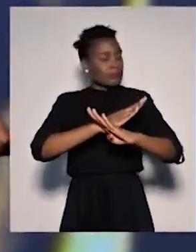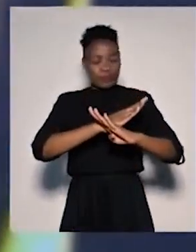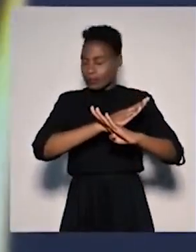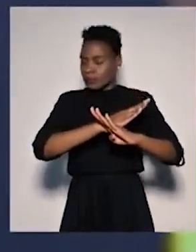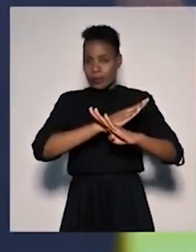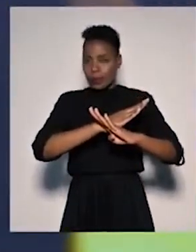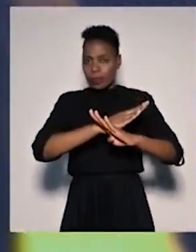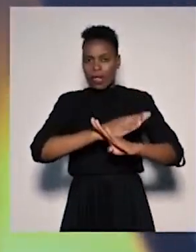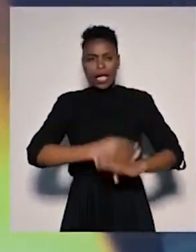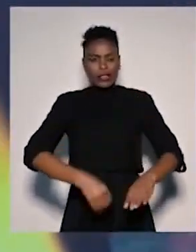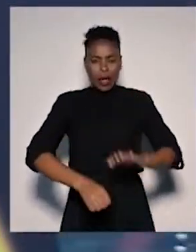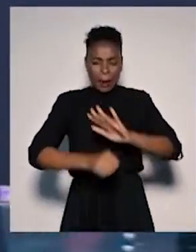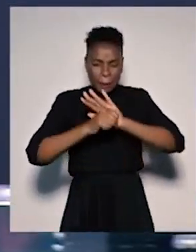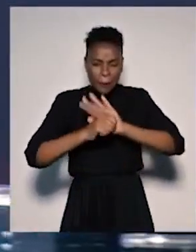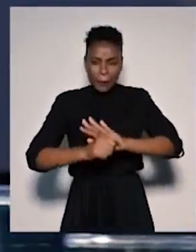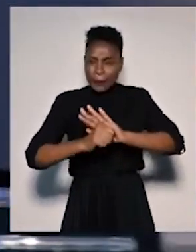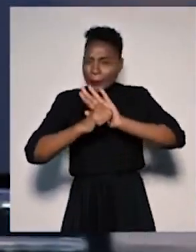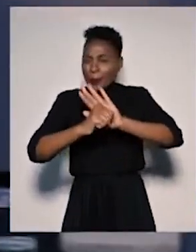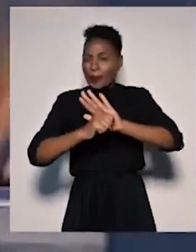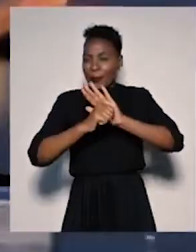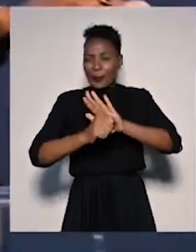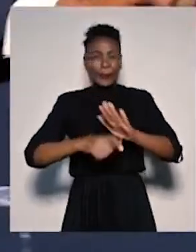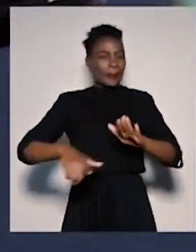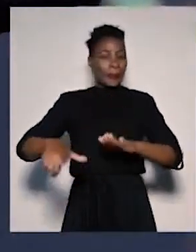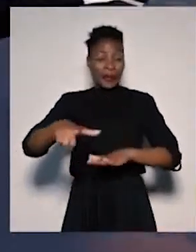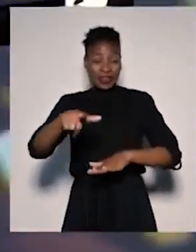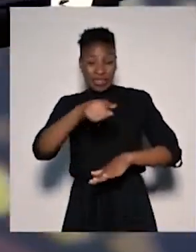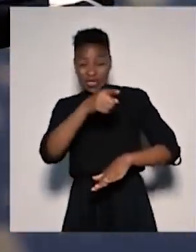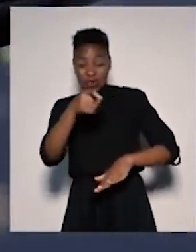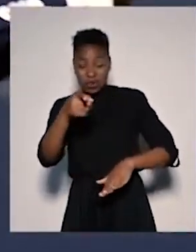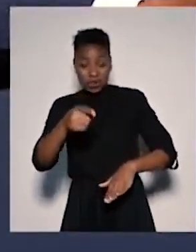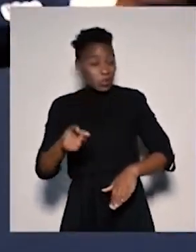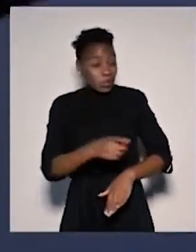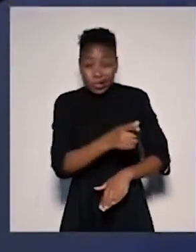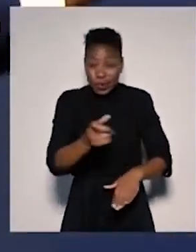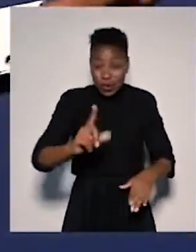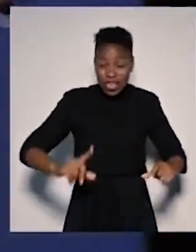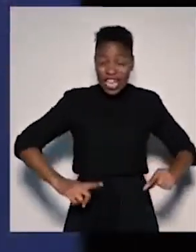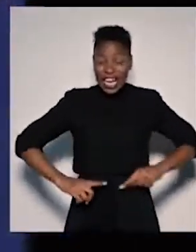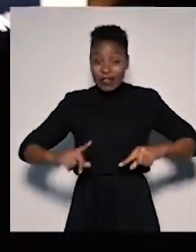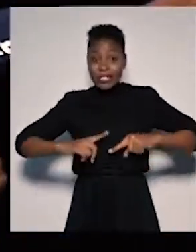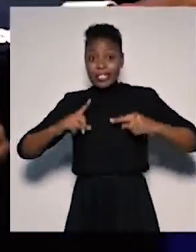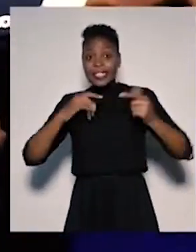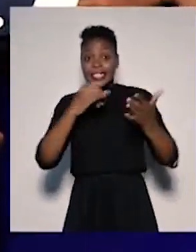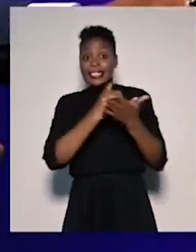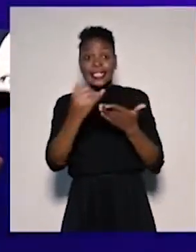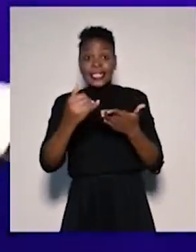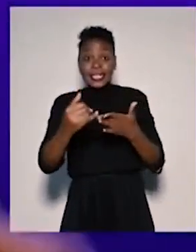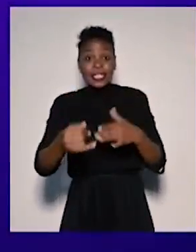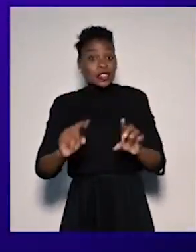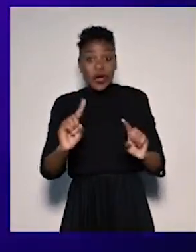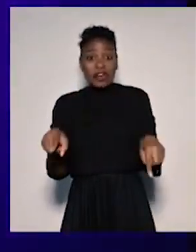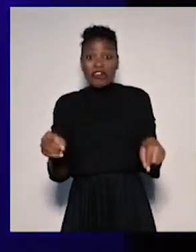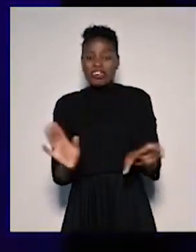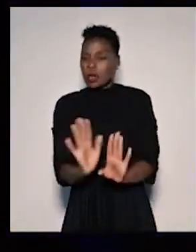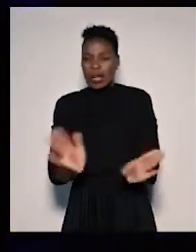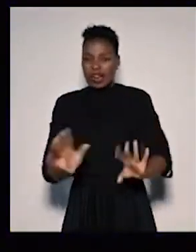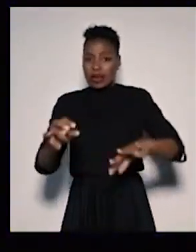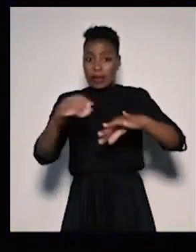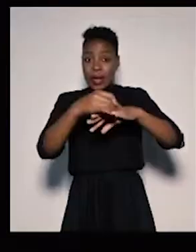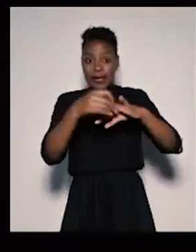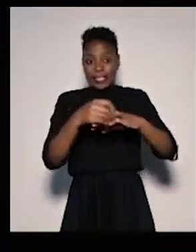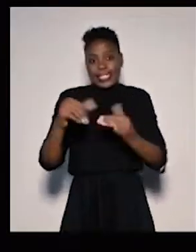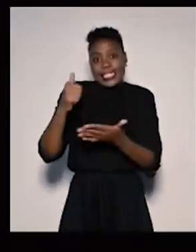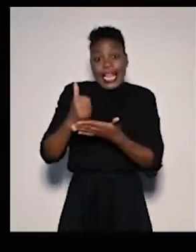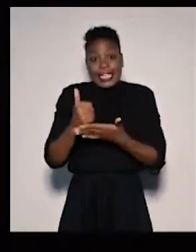Don't push your tolerance level. Some of you are living with somebody in sin. Halanyala. Nienze